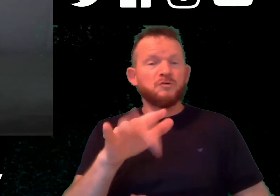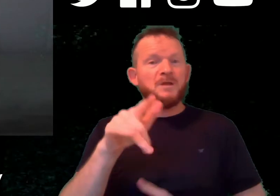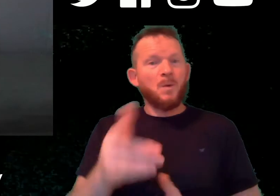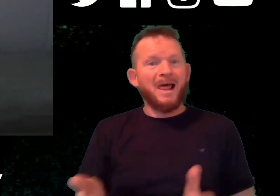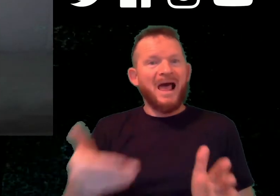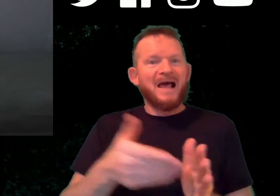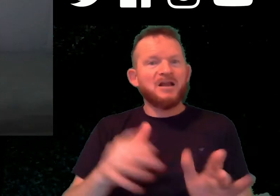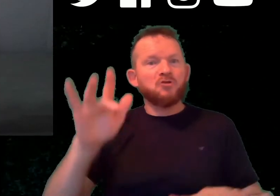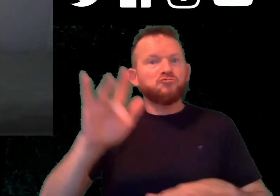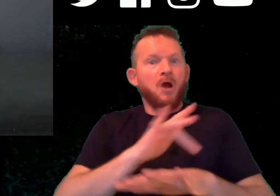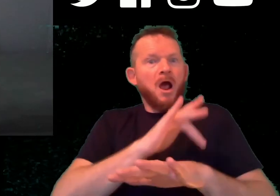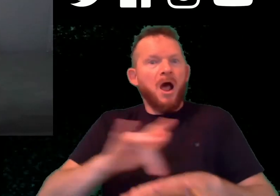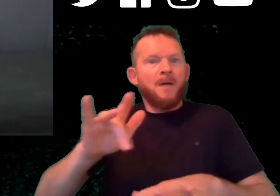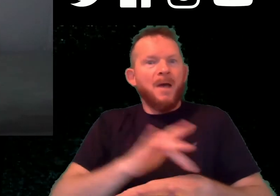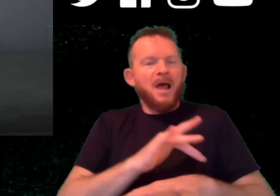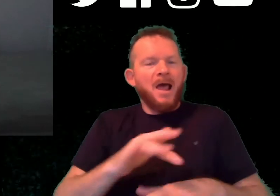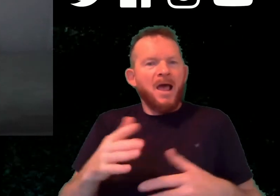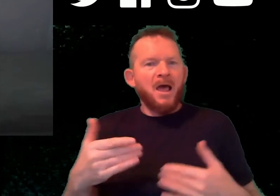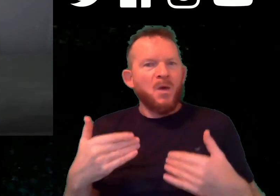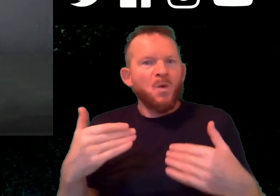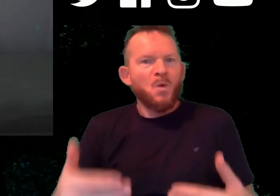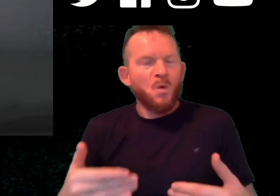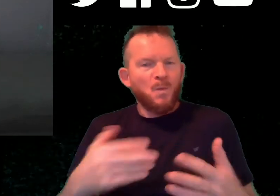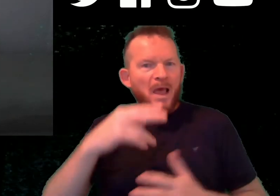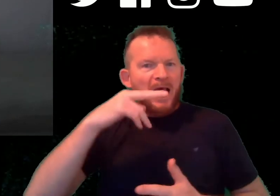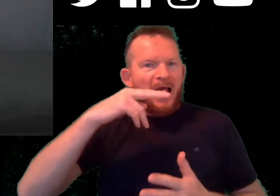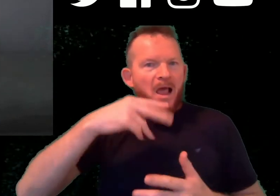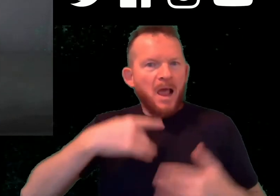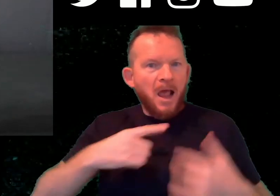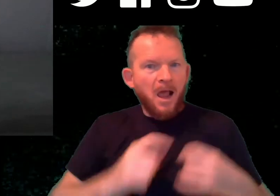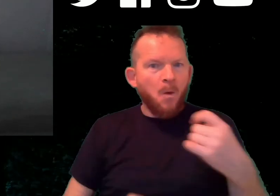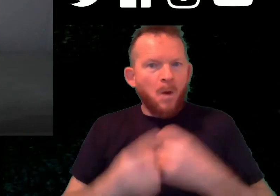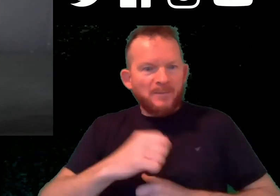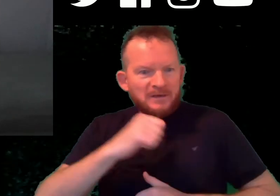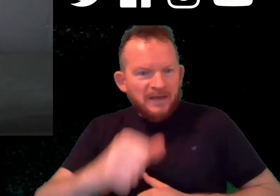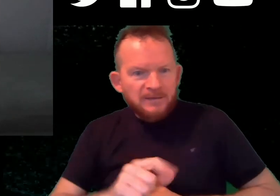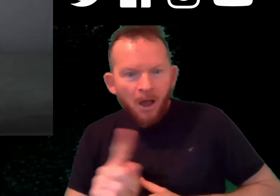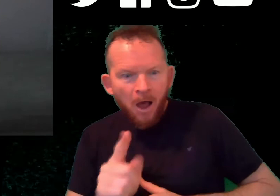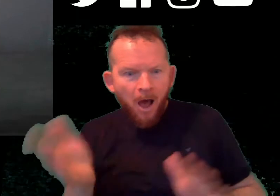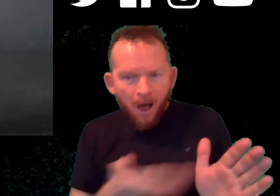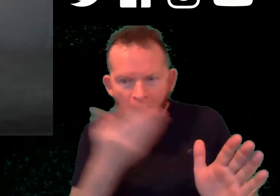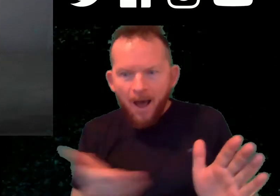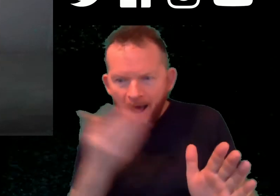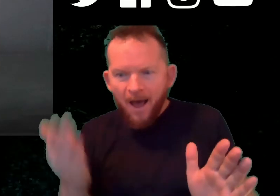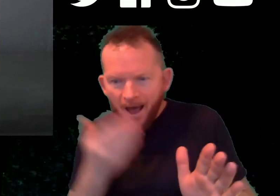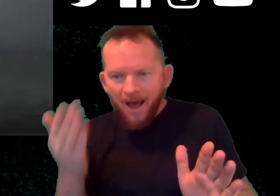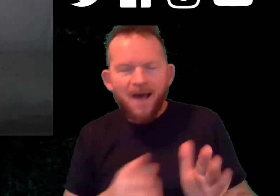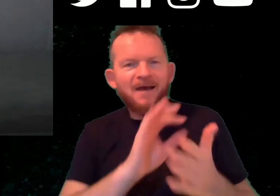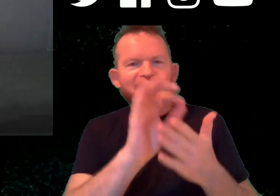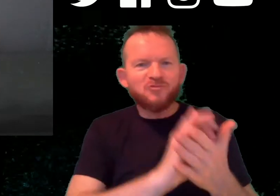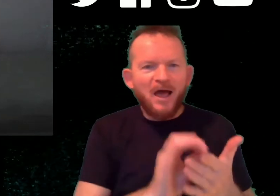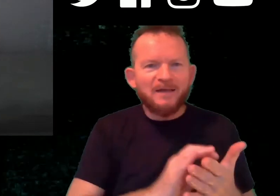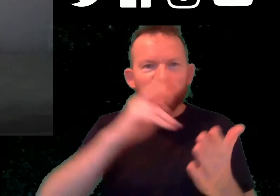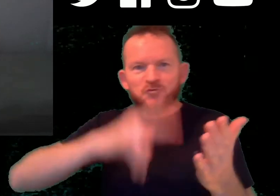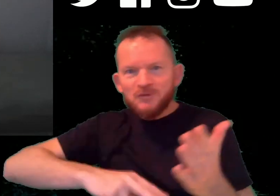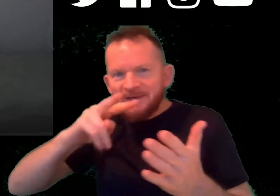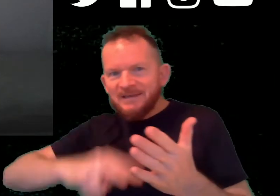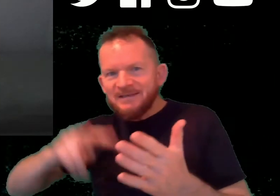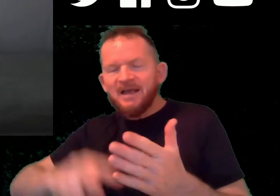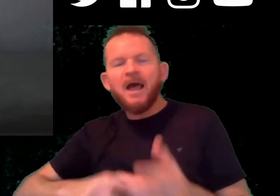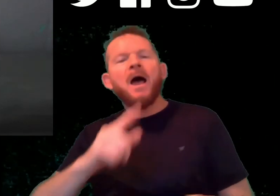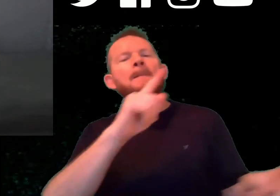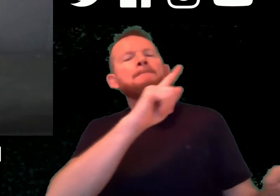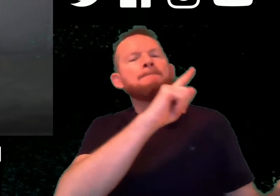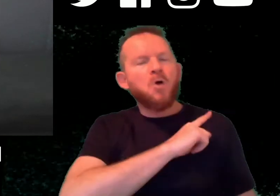and intensity to keep the reader engaged, make it a more interesting read, and likely a more interesting write. So you've got your purpose, you've